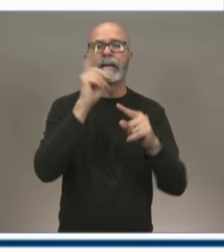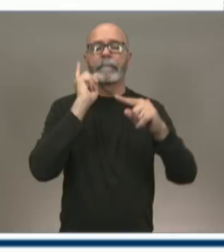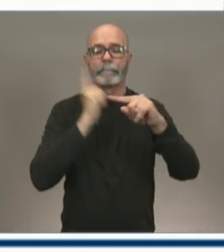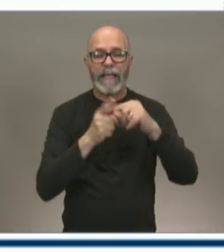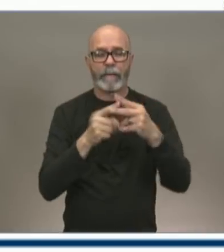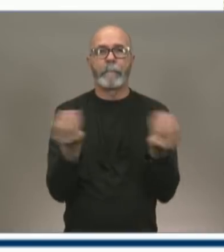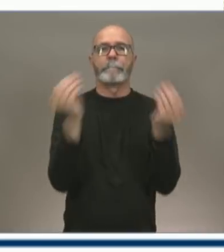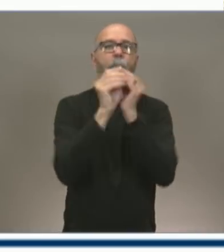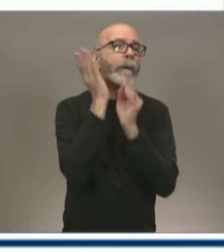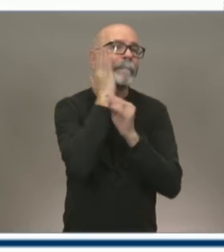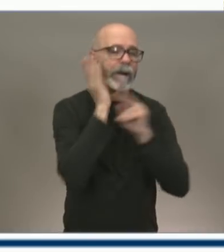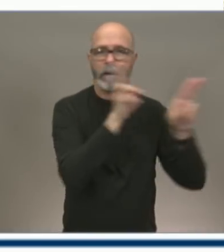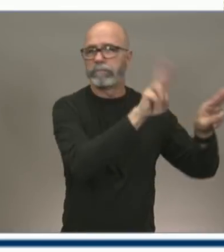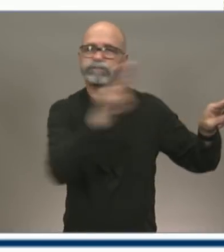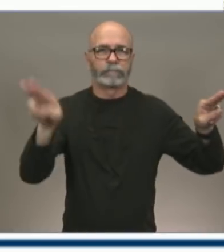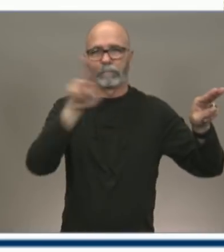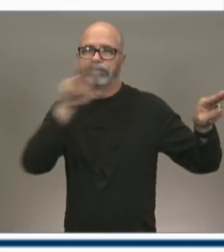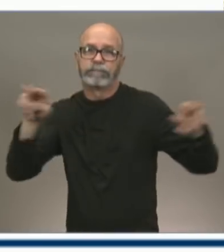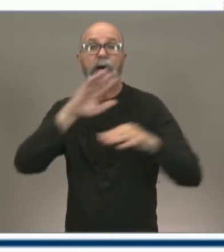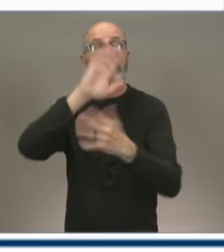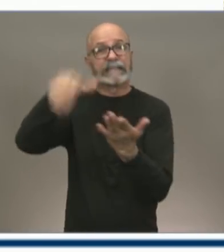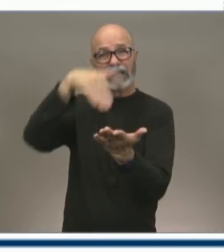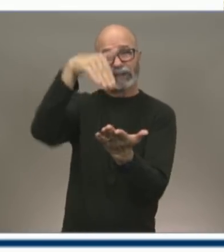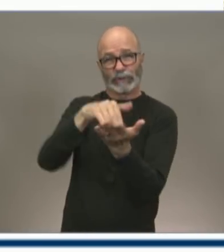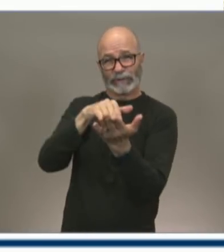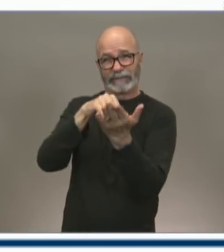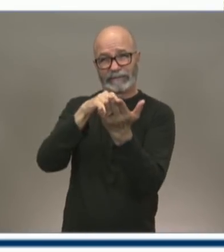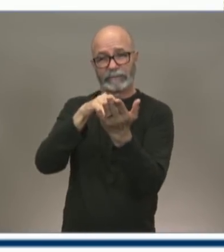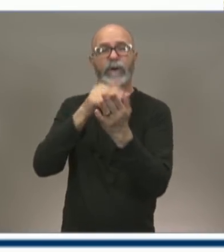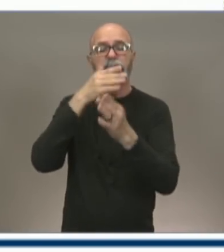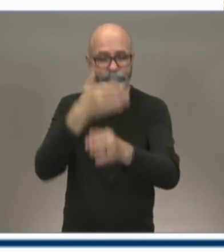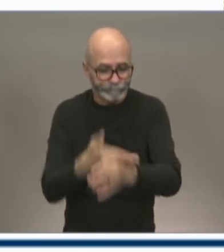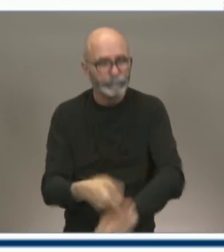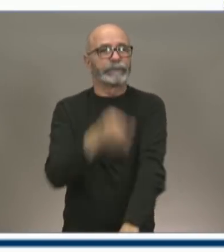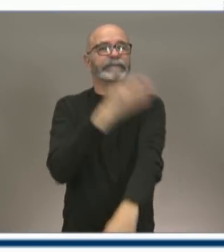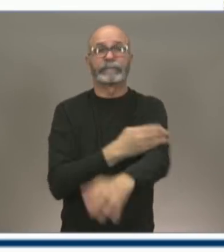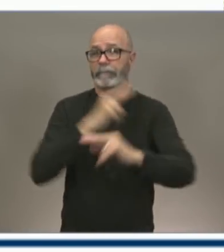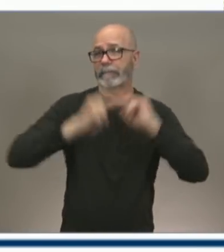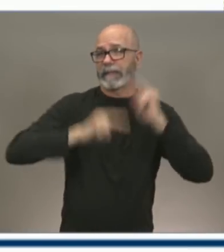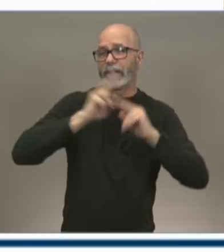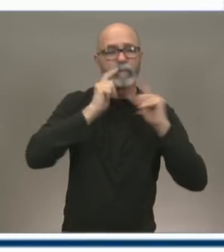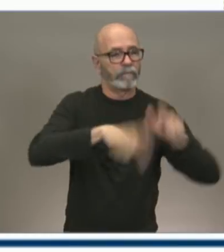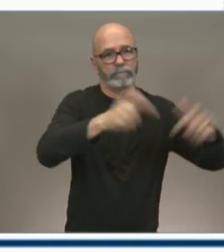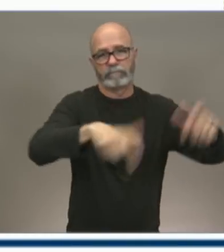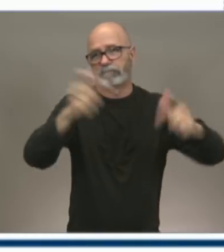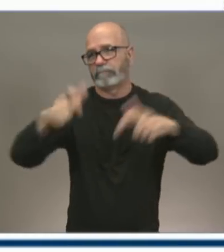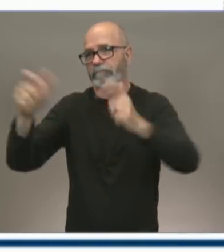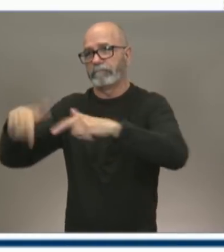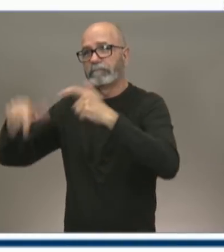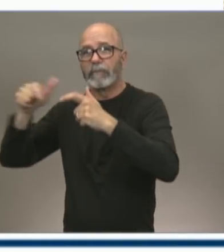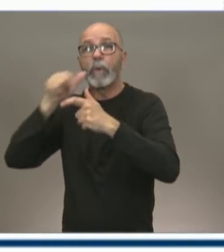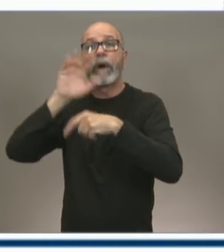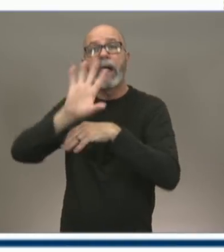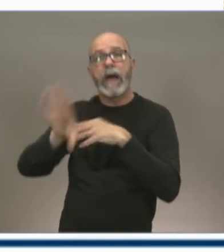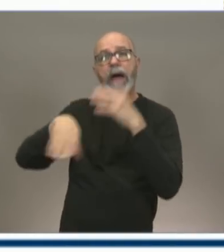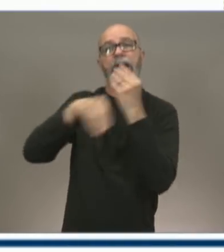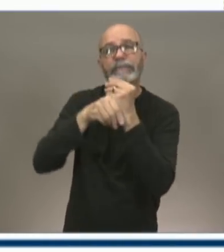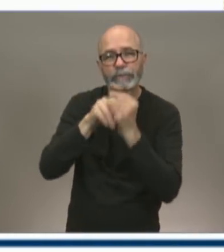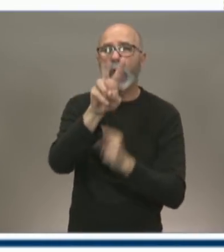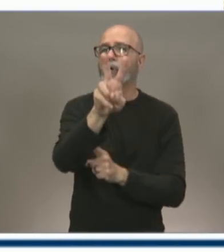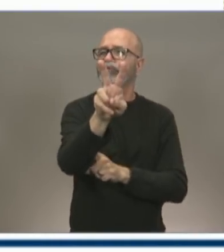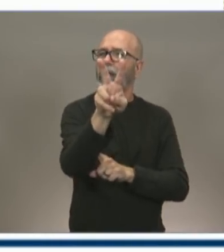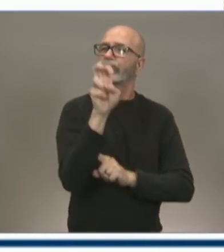and improve our infrastructure across the province. We will be adding 236 new nursing home beds in Central